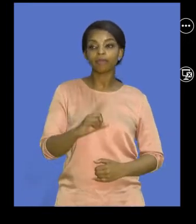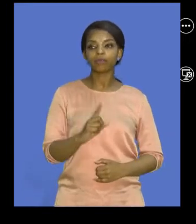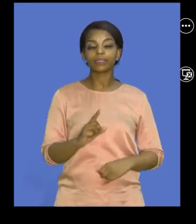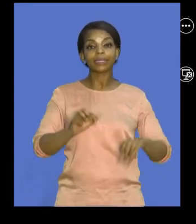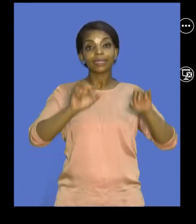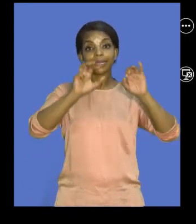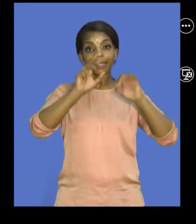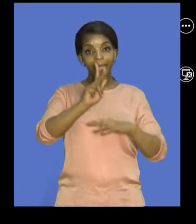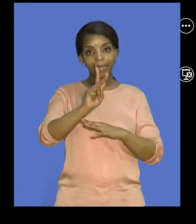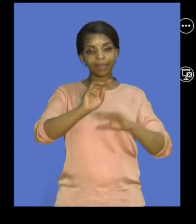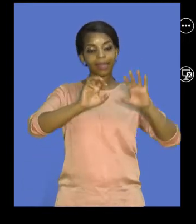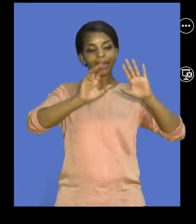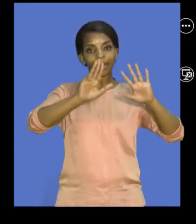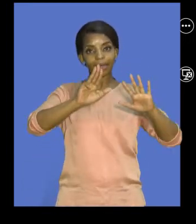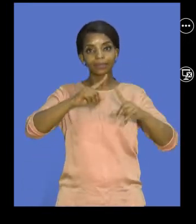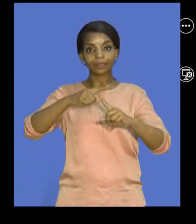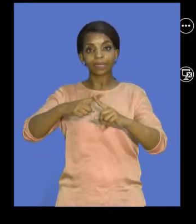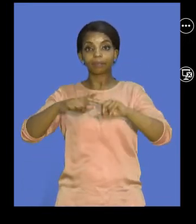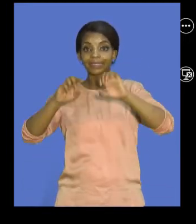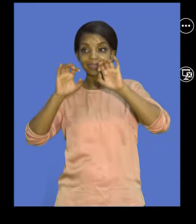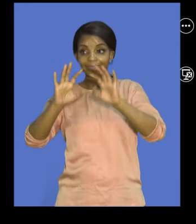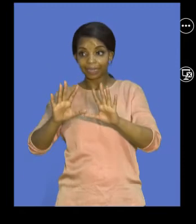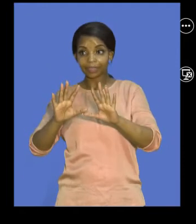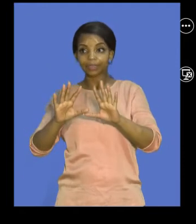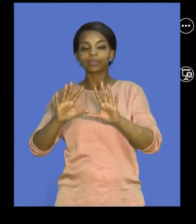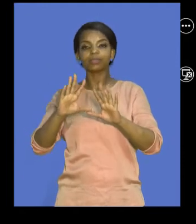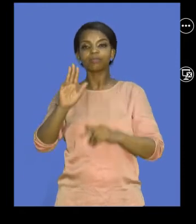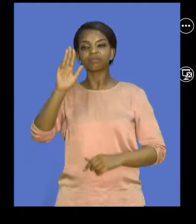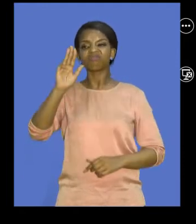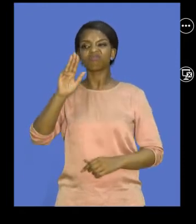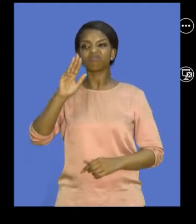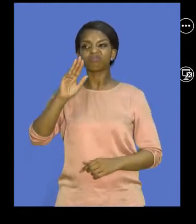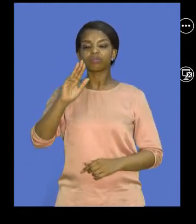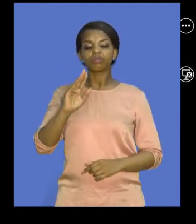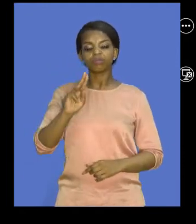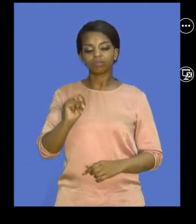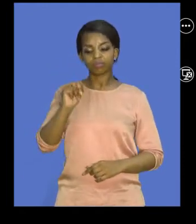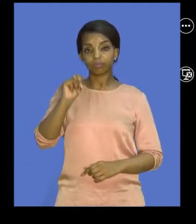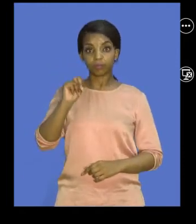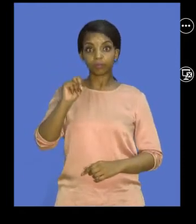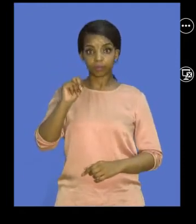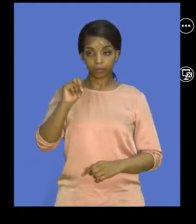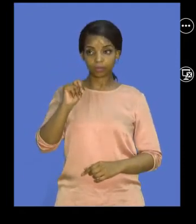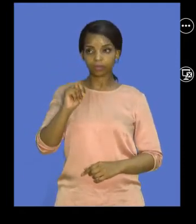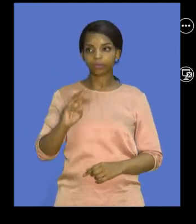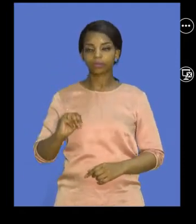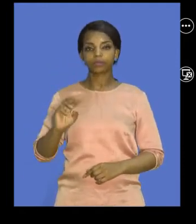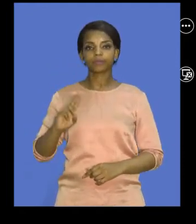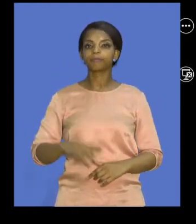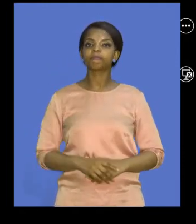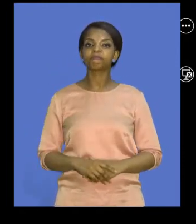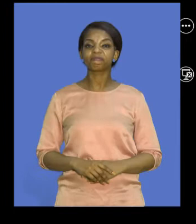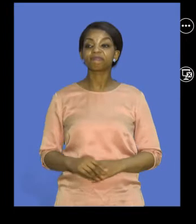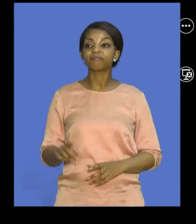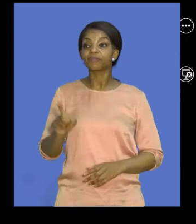9, okay? Newton meter squared, which is the SI unit